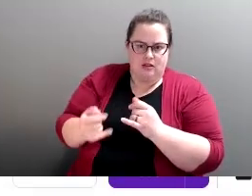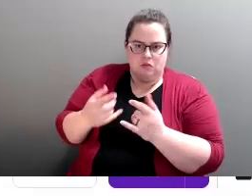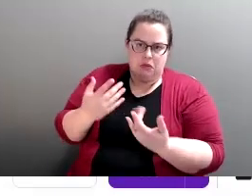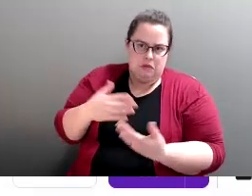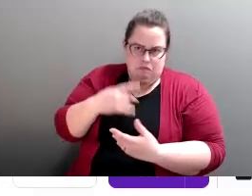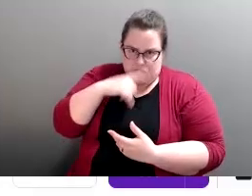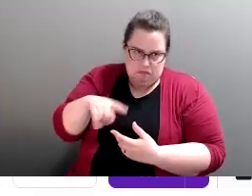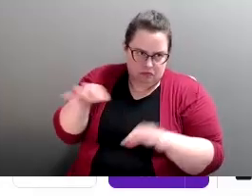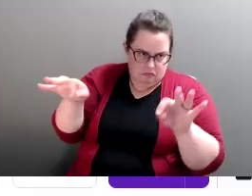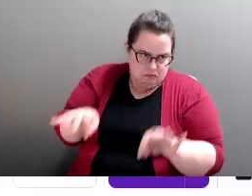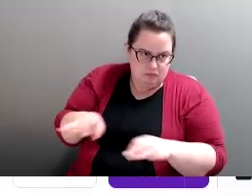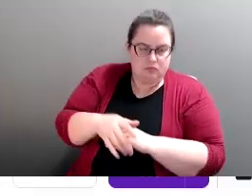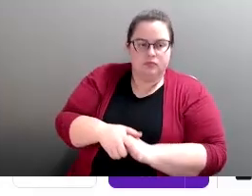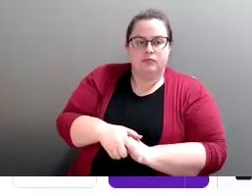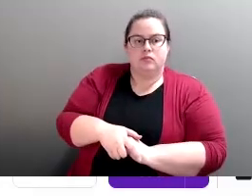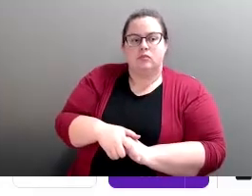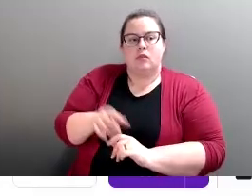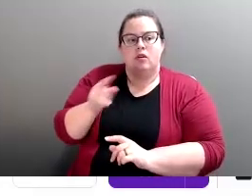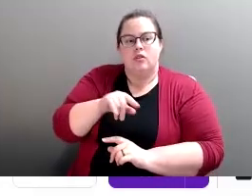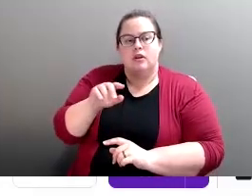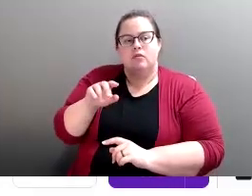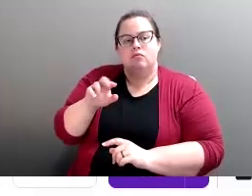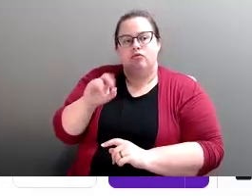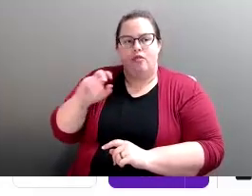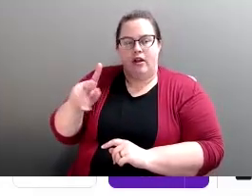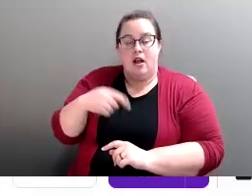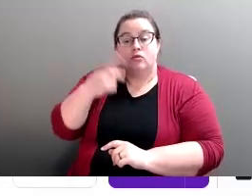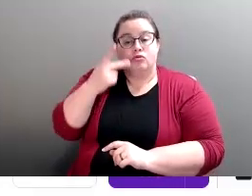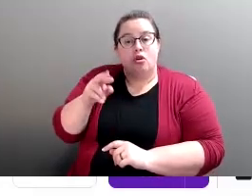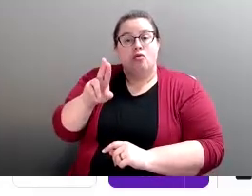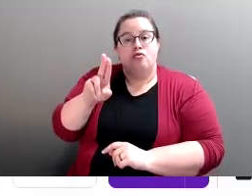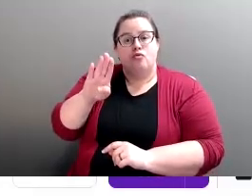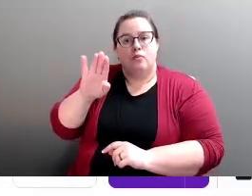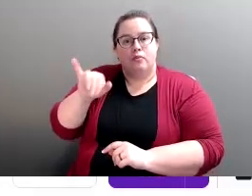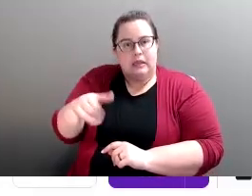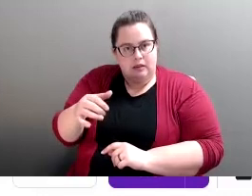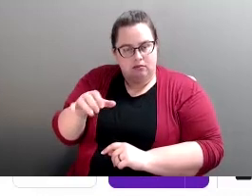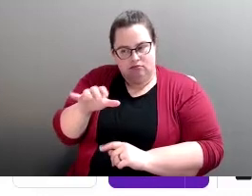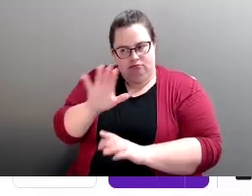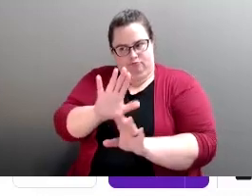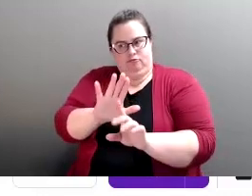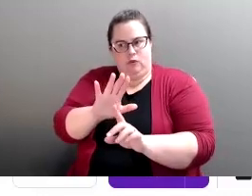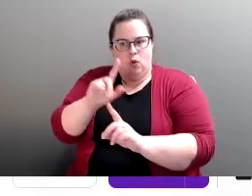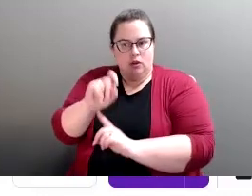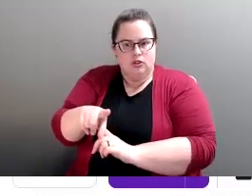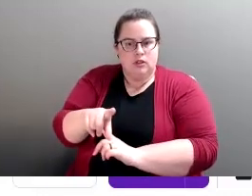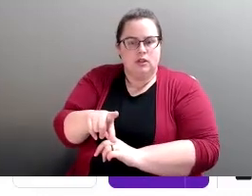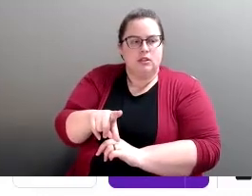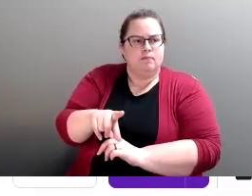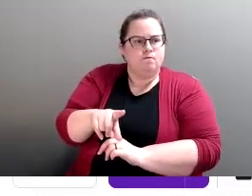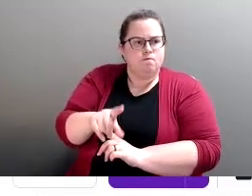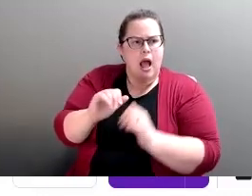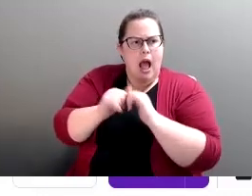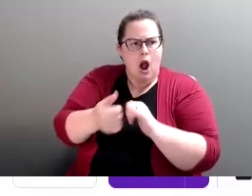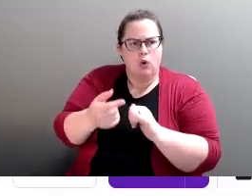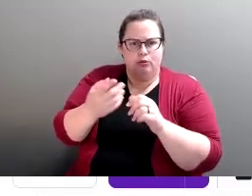then I saw Ruby's question here, Go and ahead. I thought it was really yeah, how to use it to its